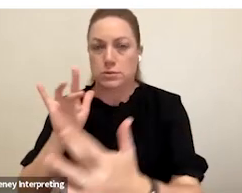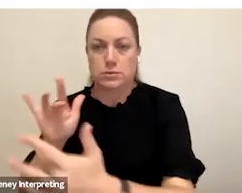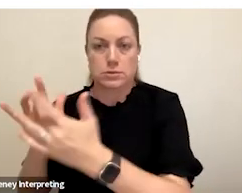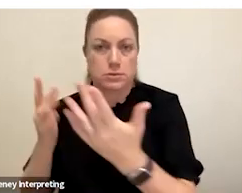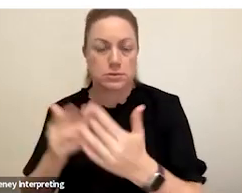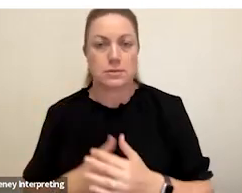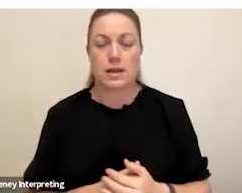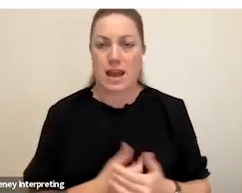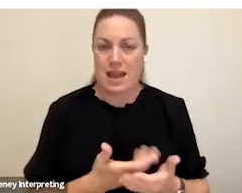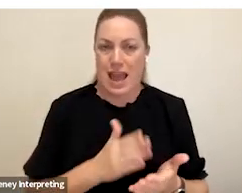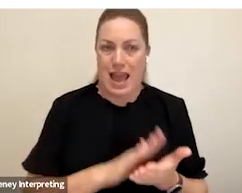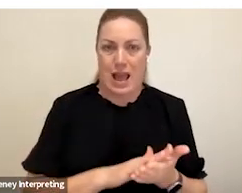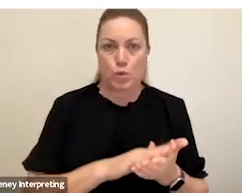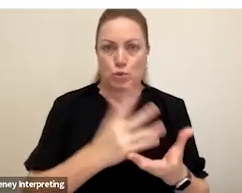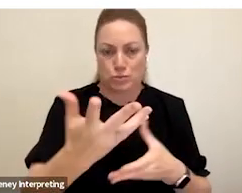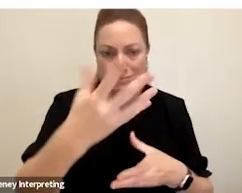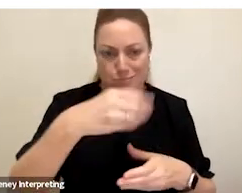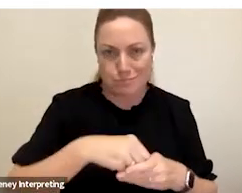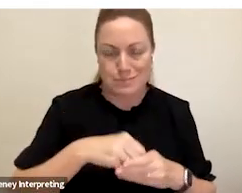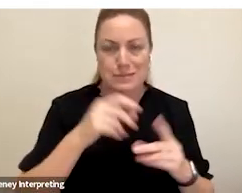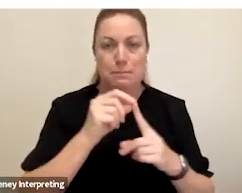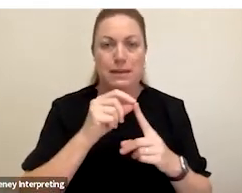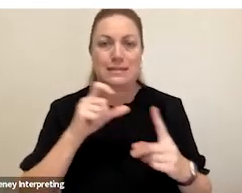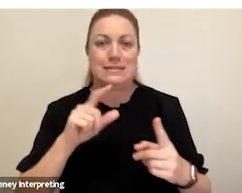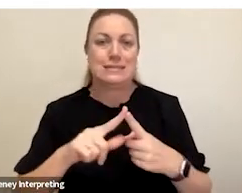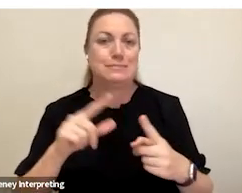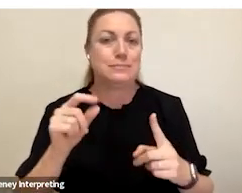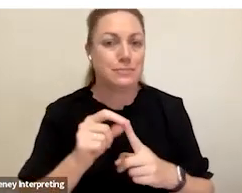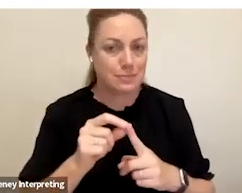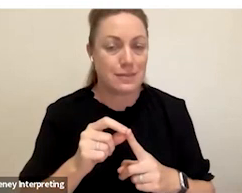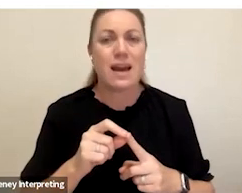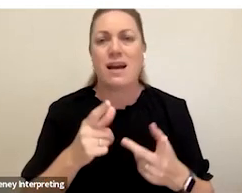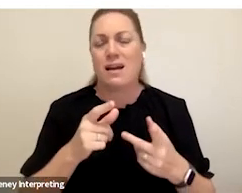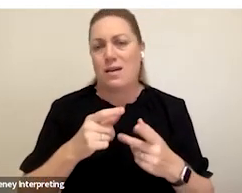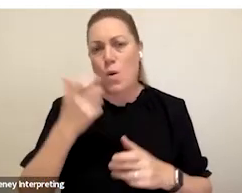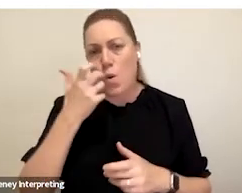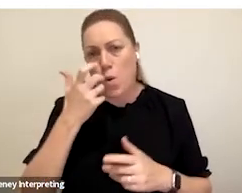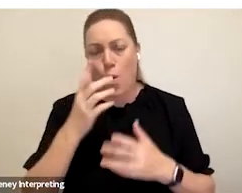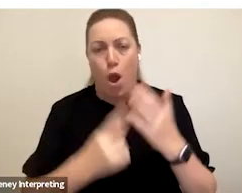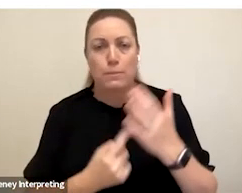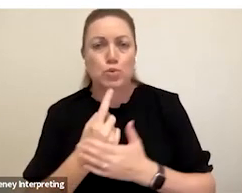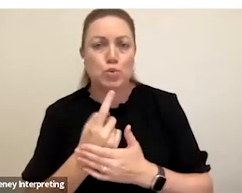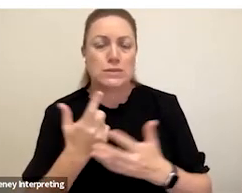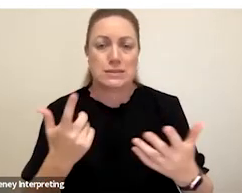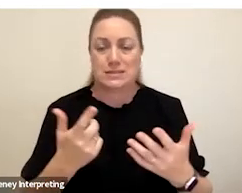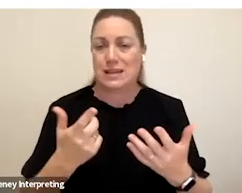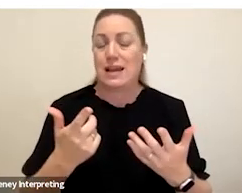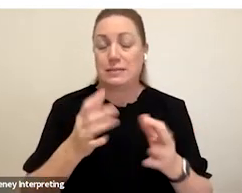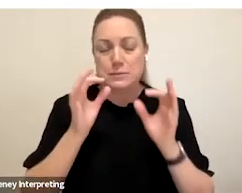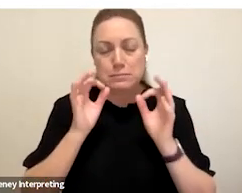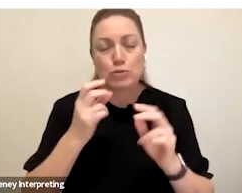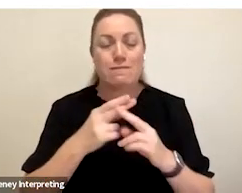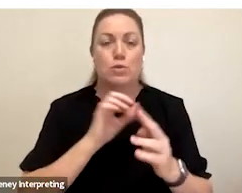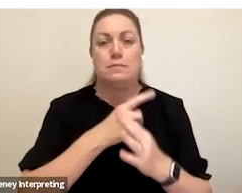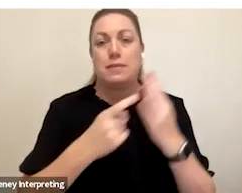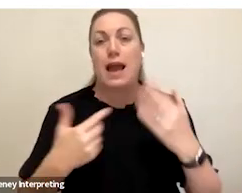on-ramps to engaging in person-centered emergency preparedness. And there's incredible opportunities and richness, particularly in the disability, community, and